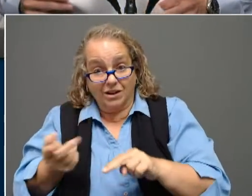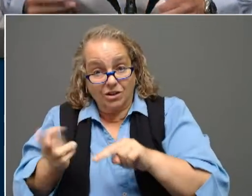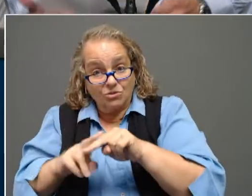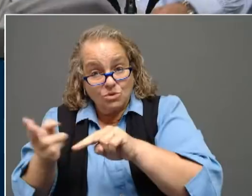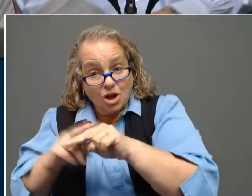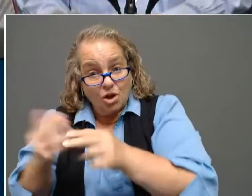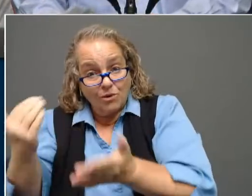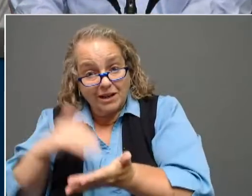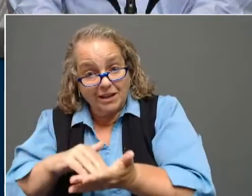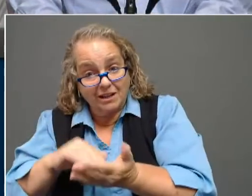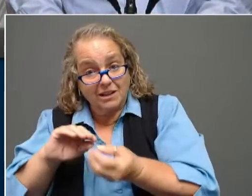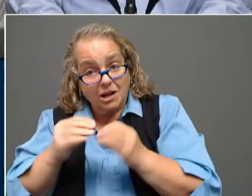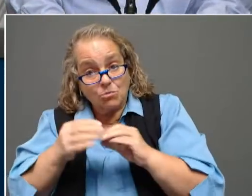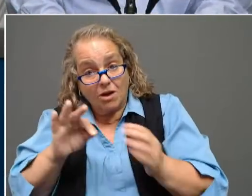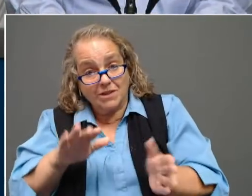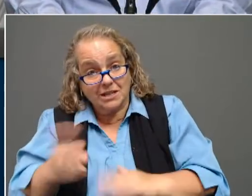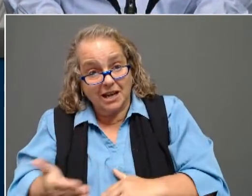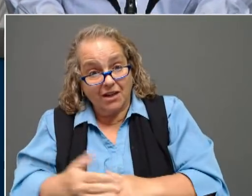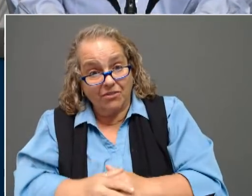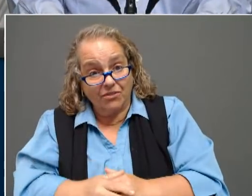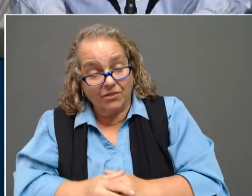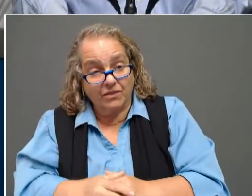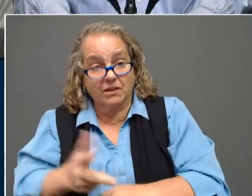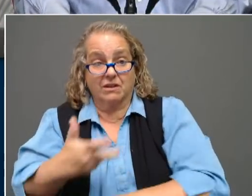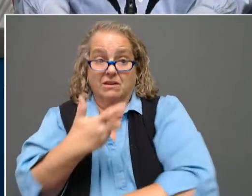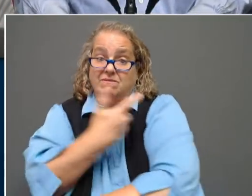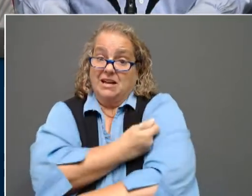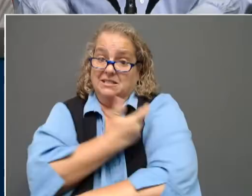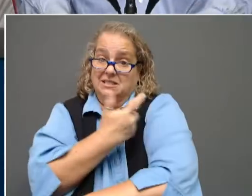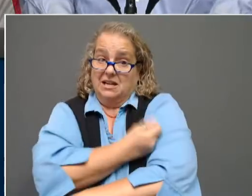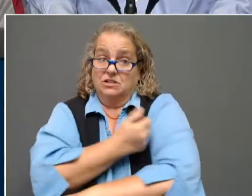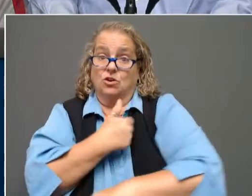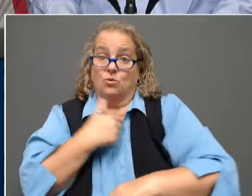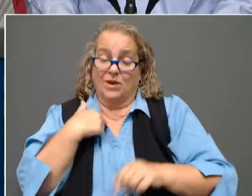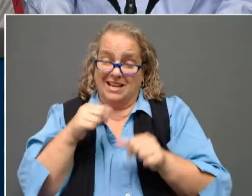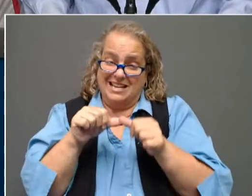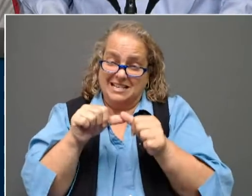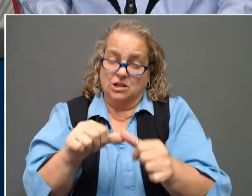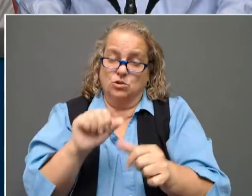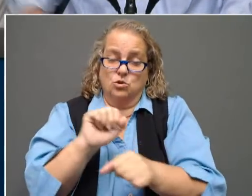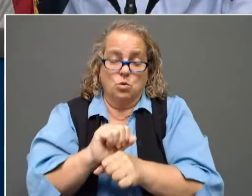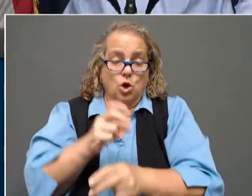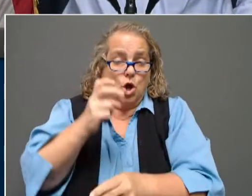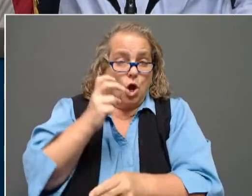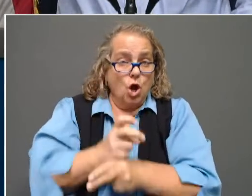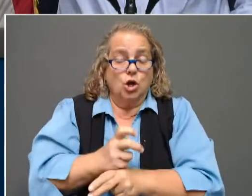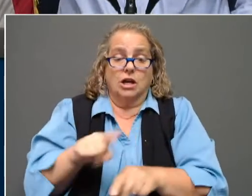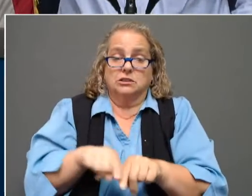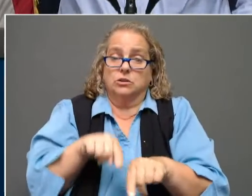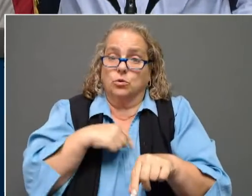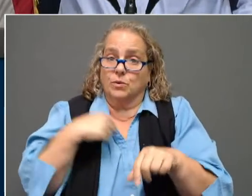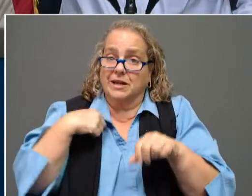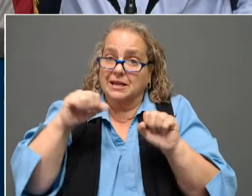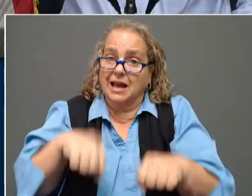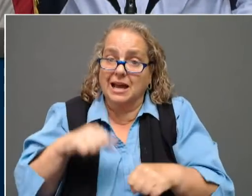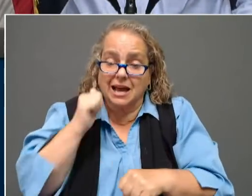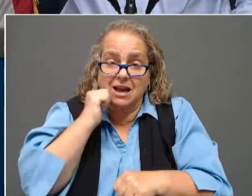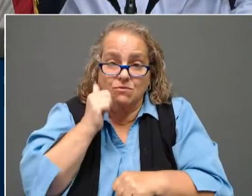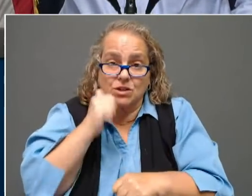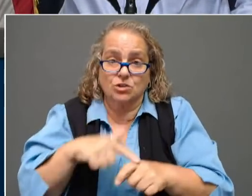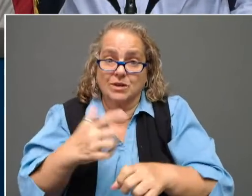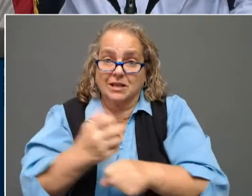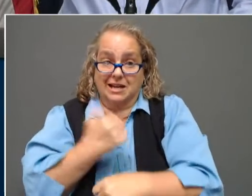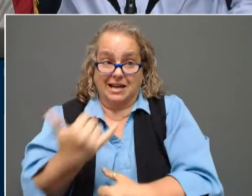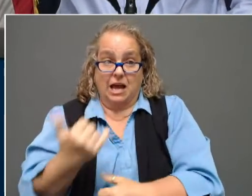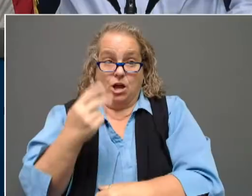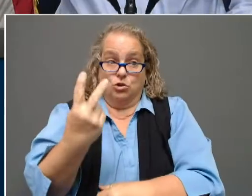Vaccinations. We continue to work as hard as we can every day. Now